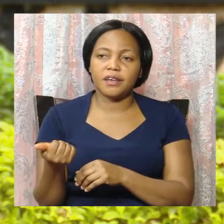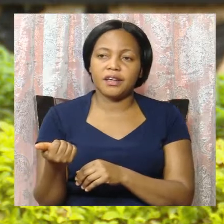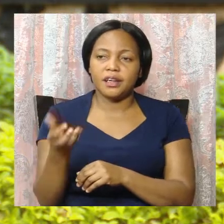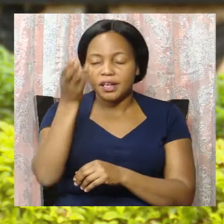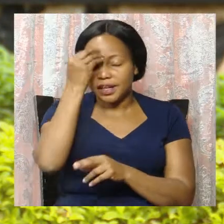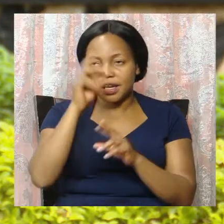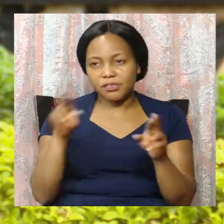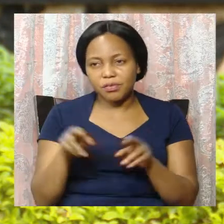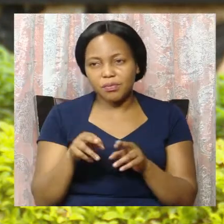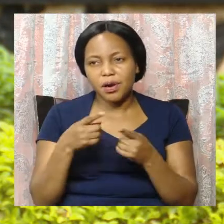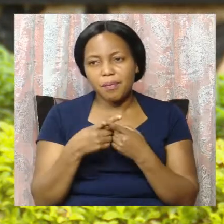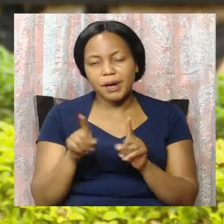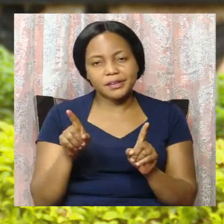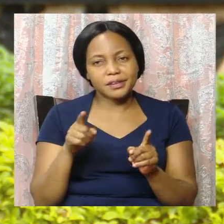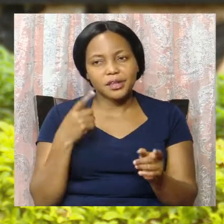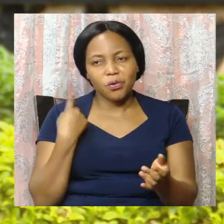in the next class, but